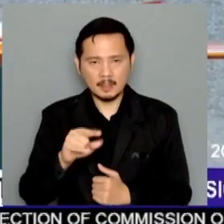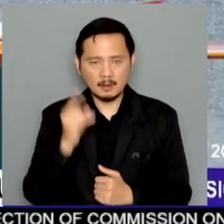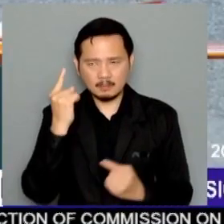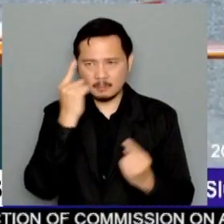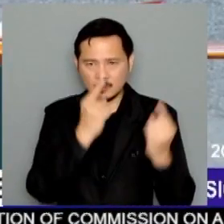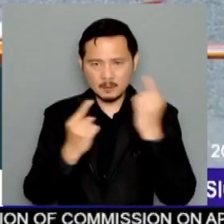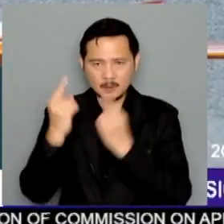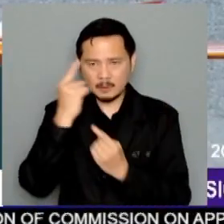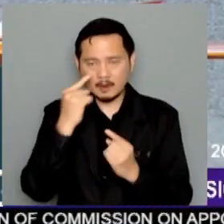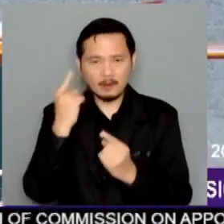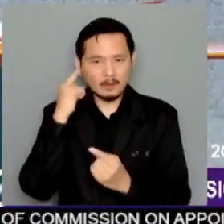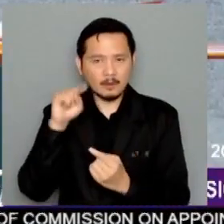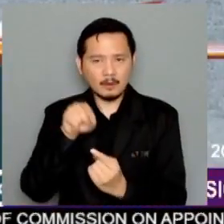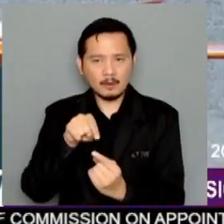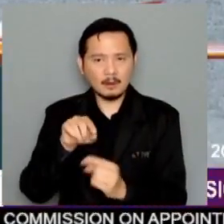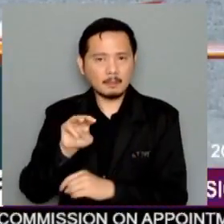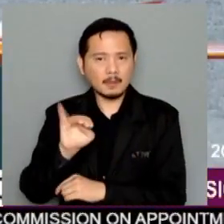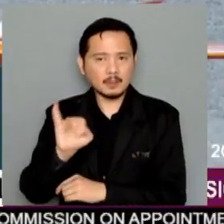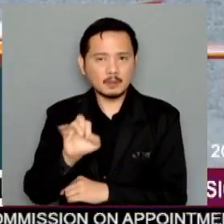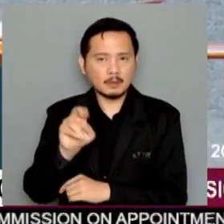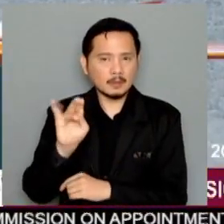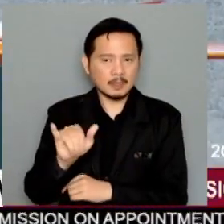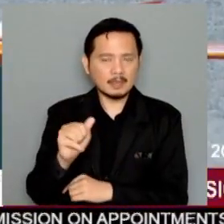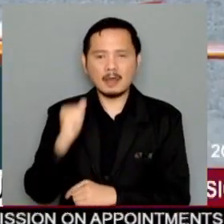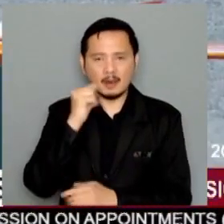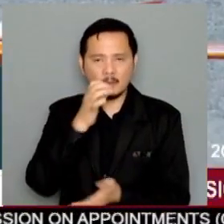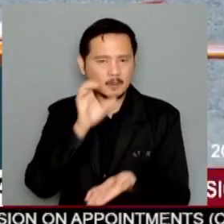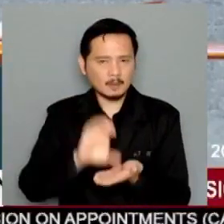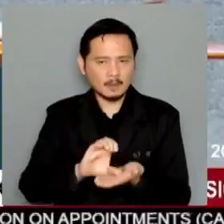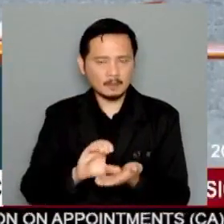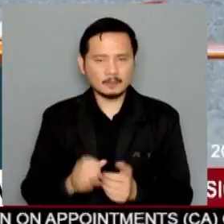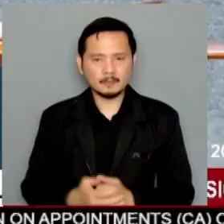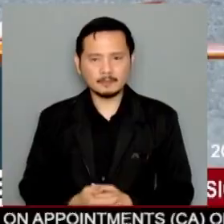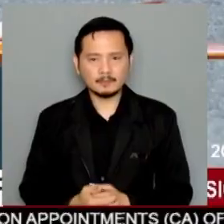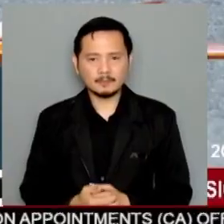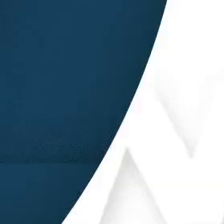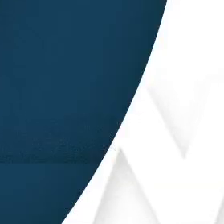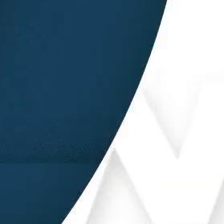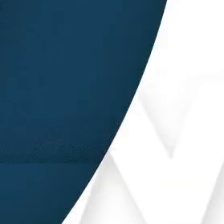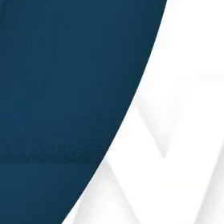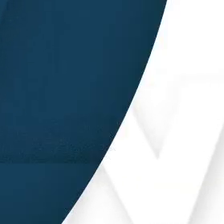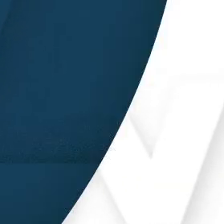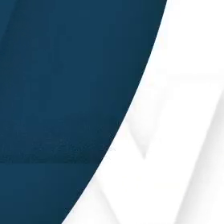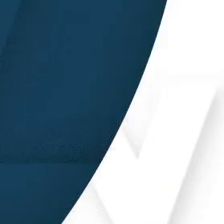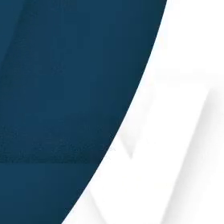of the majority bloc. Sherian Torres, ABS-CBN News.